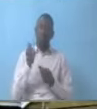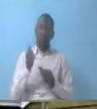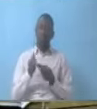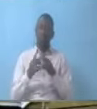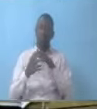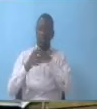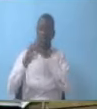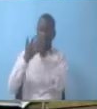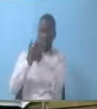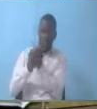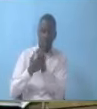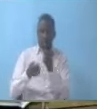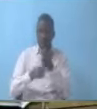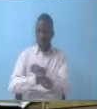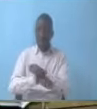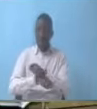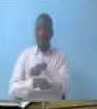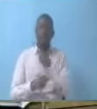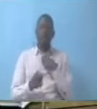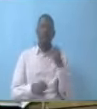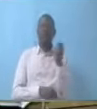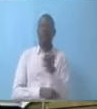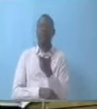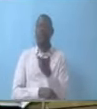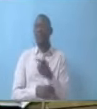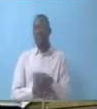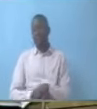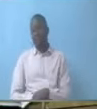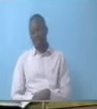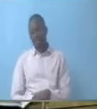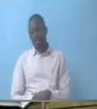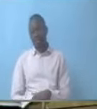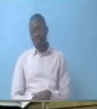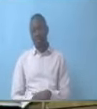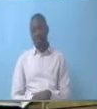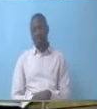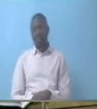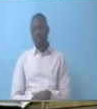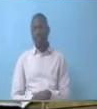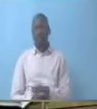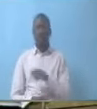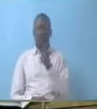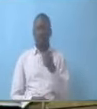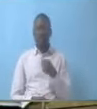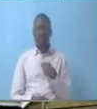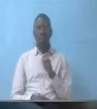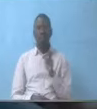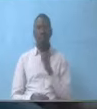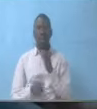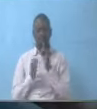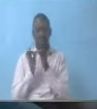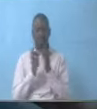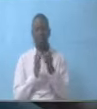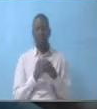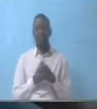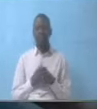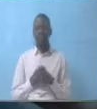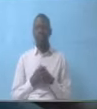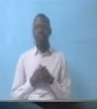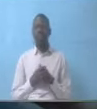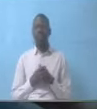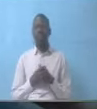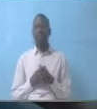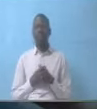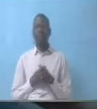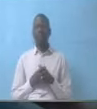délo ji réewam la fokk suñu warona nek atté bo xamné ni dañ ko wara alaman war ko teji tamen. And this is my position. Li moy suma taxaw. I